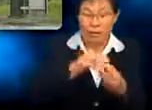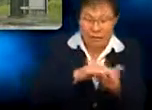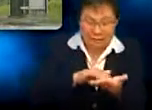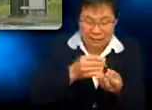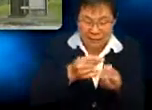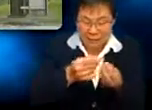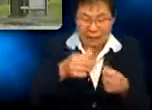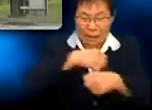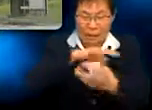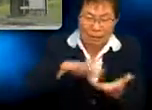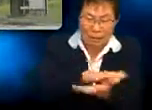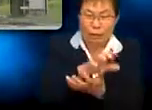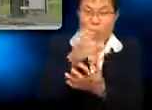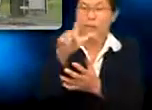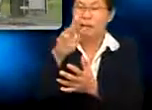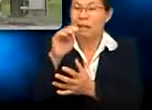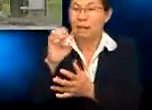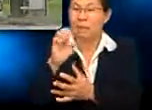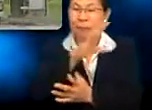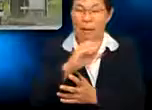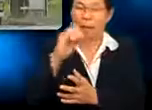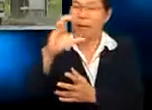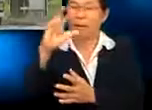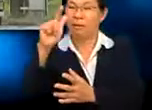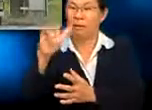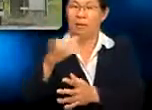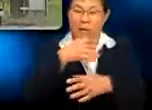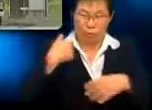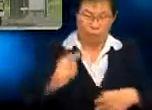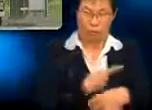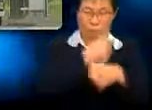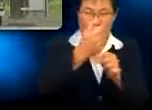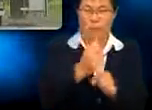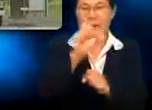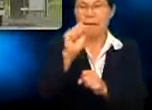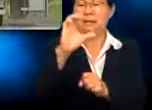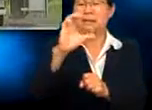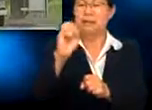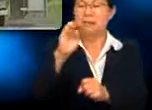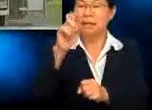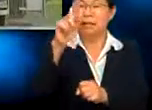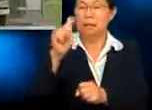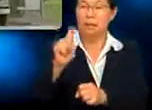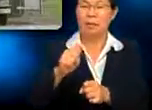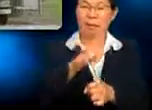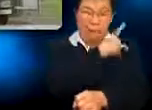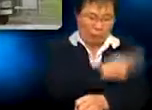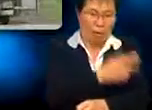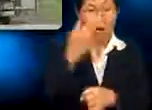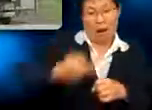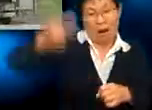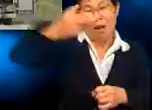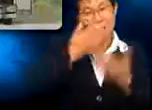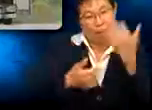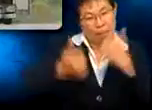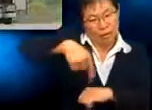is mixed with lime and clay, we get cement powder that is of a higher and better